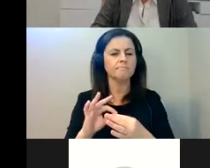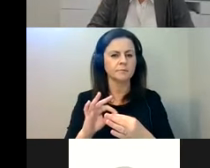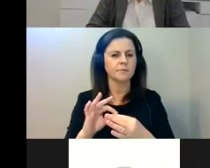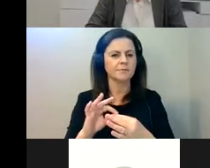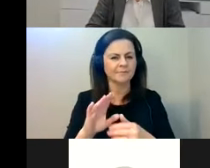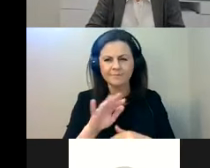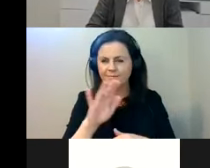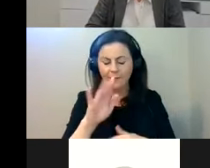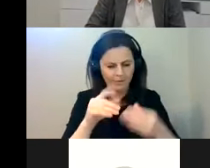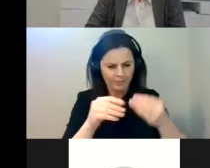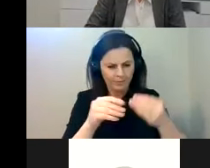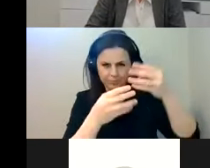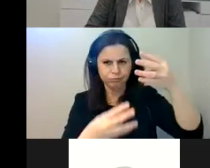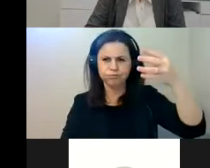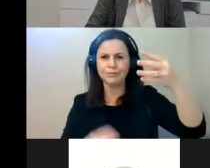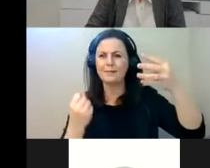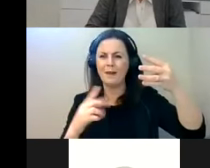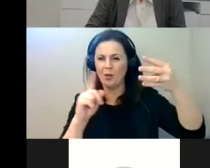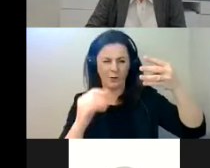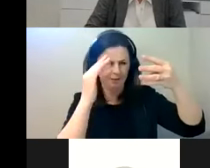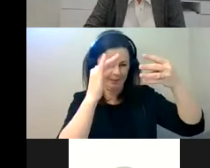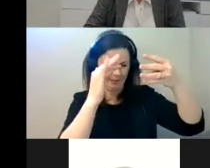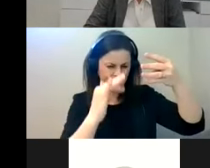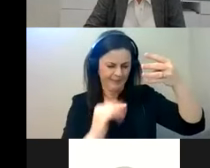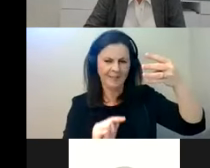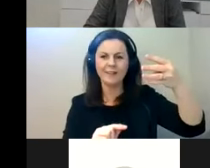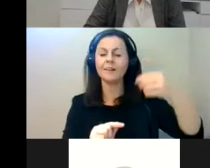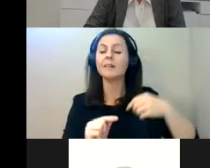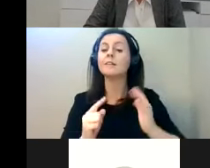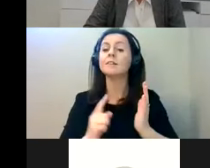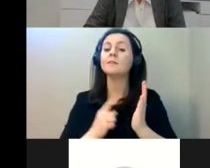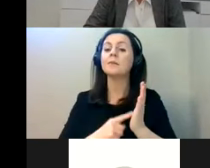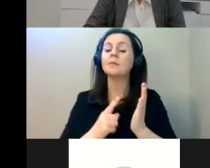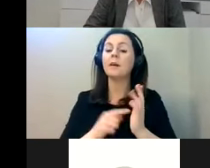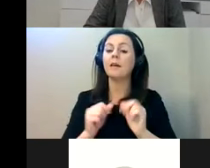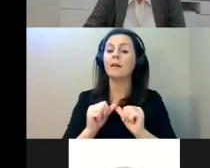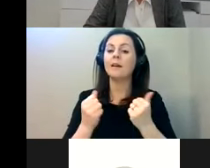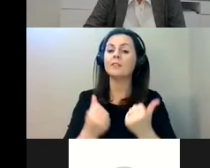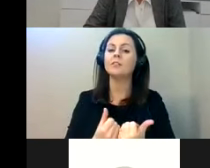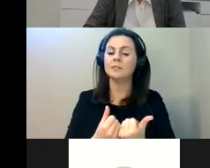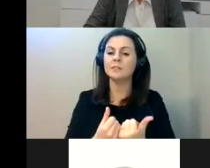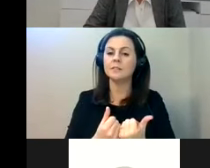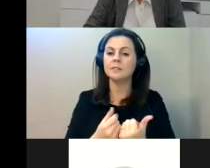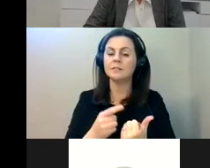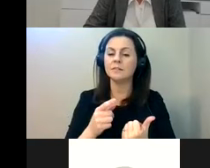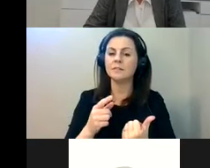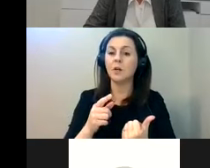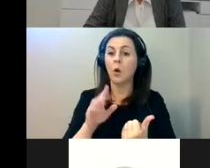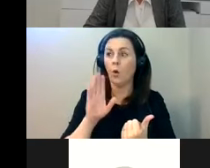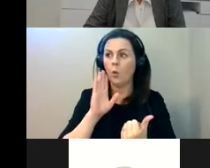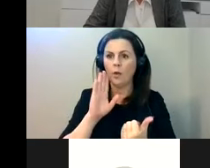sorry, there's so many questions still. Sometimes agencies will get notice of abuse of power of attorney